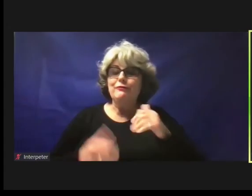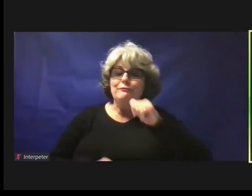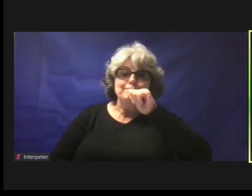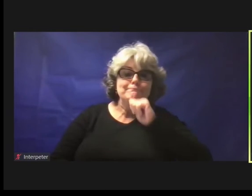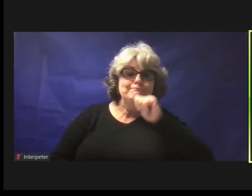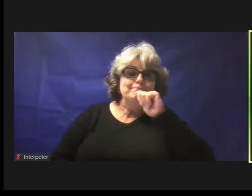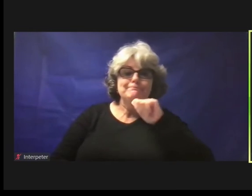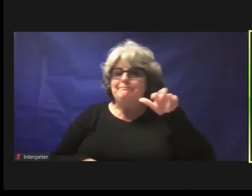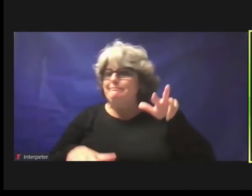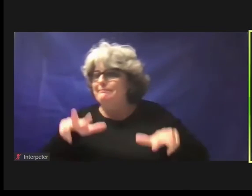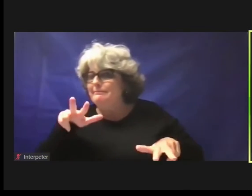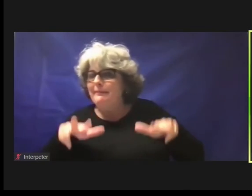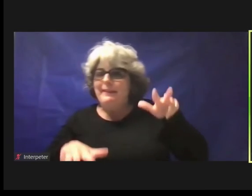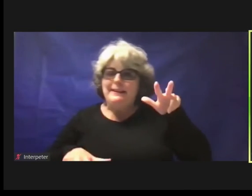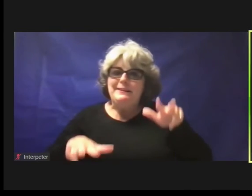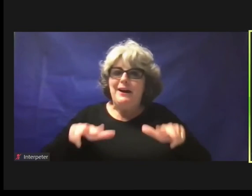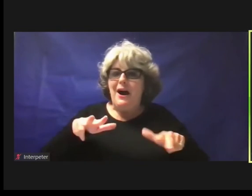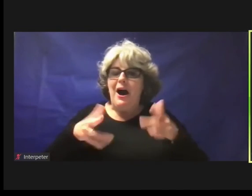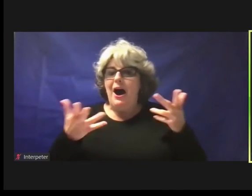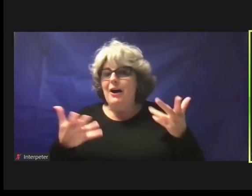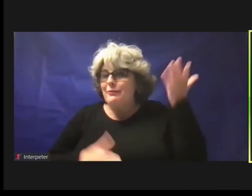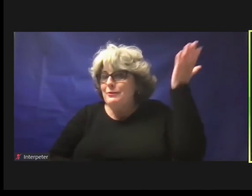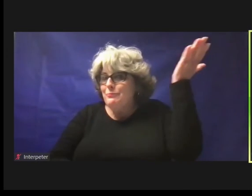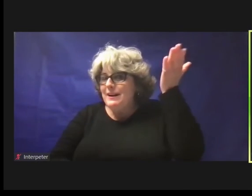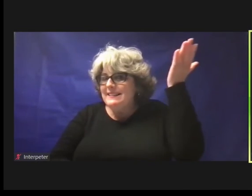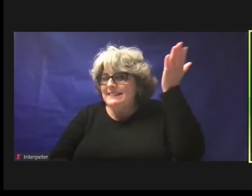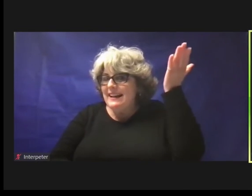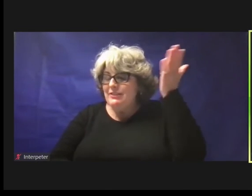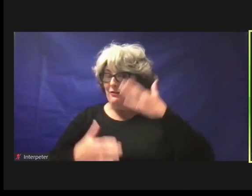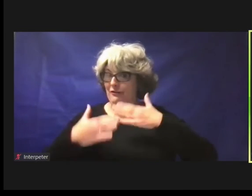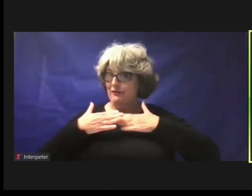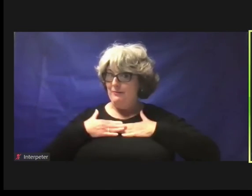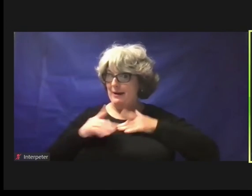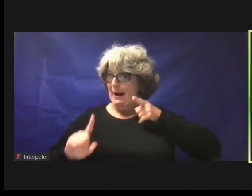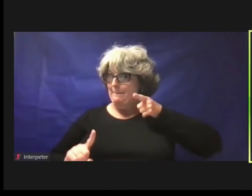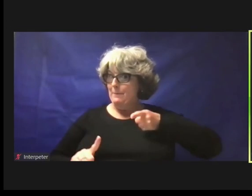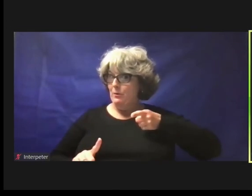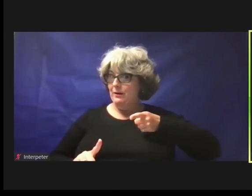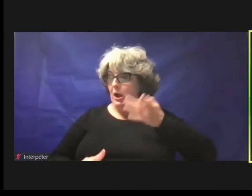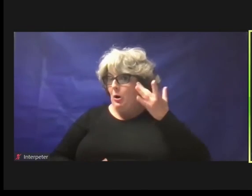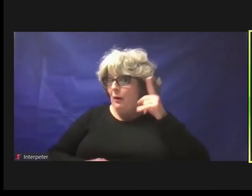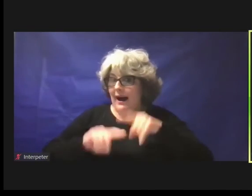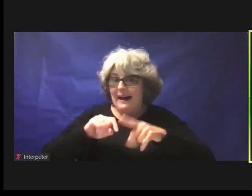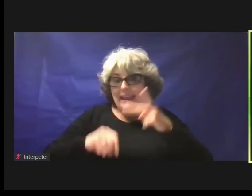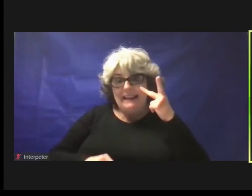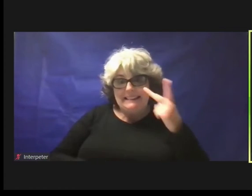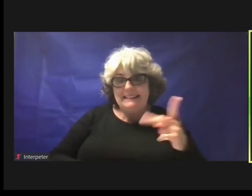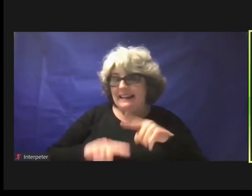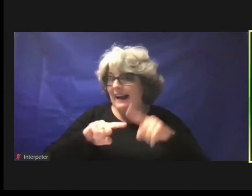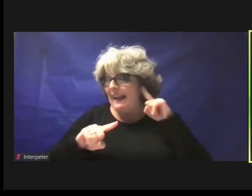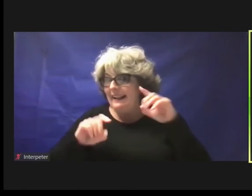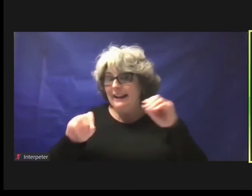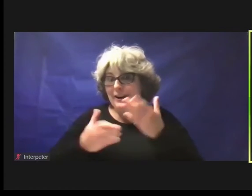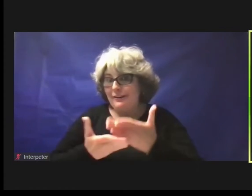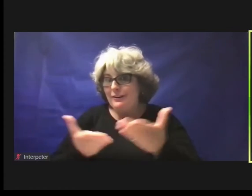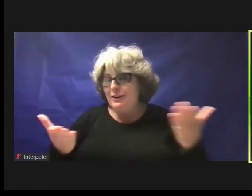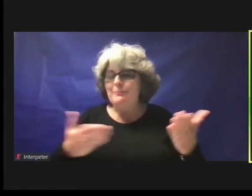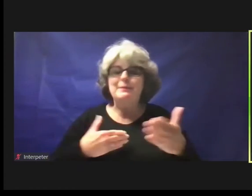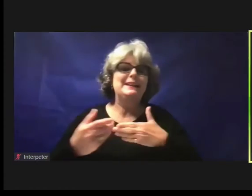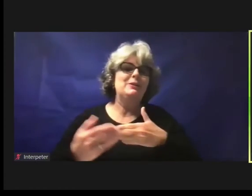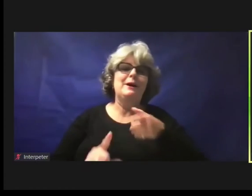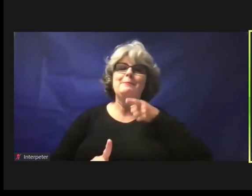this awkward presentation, from my point of view, awkward because I can't see or hear anybody. But